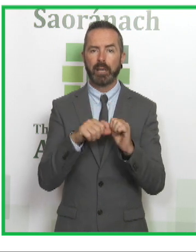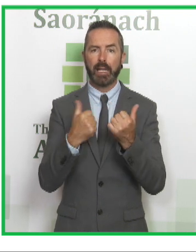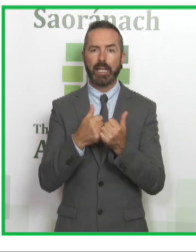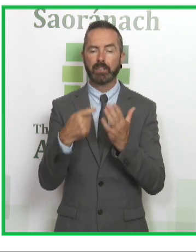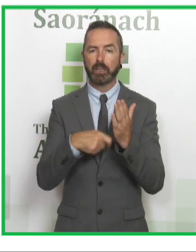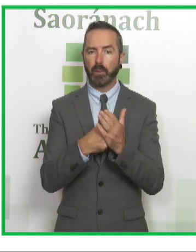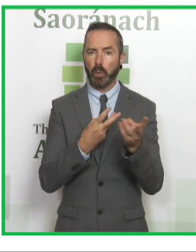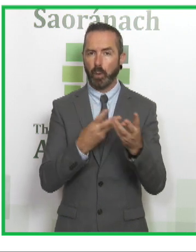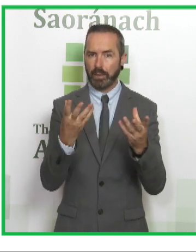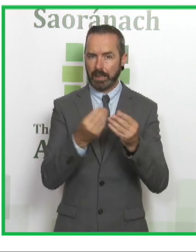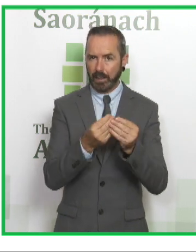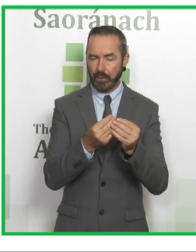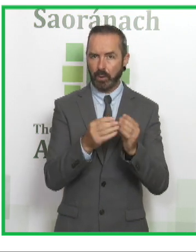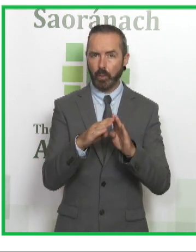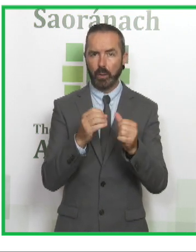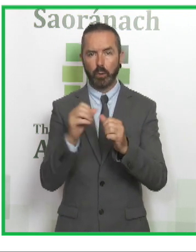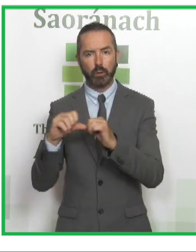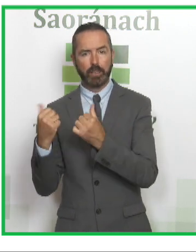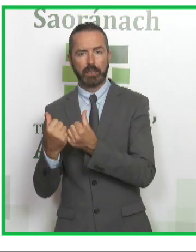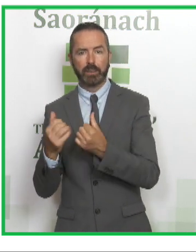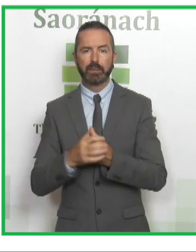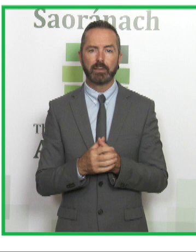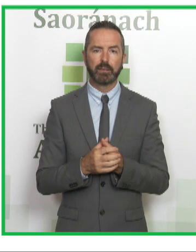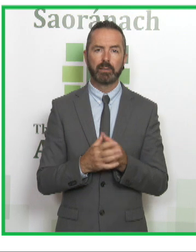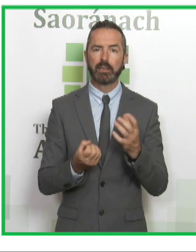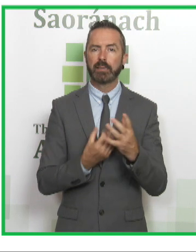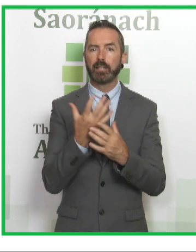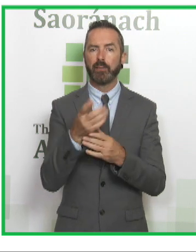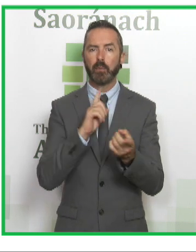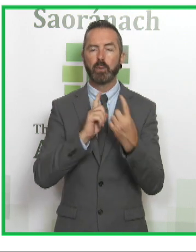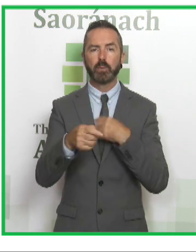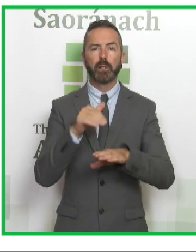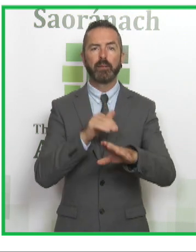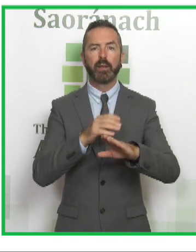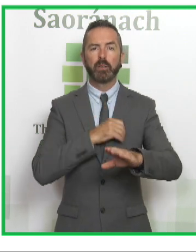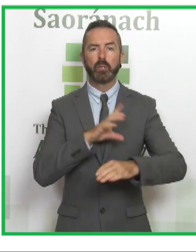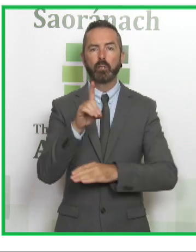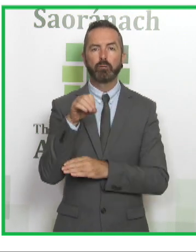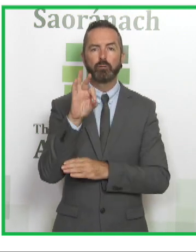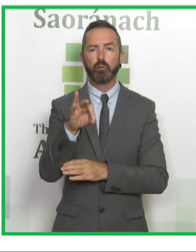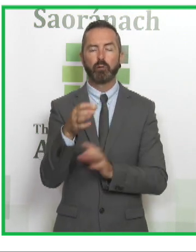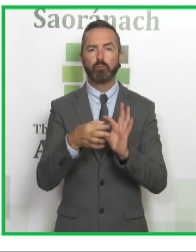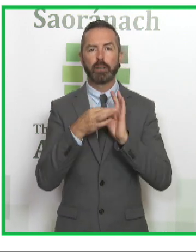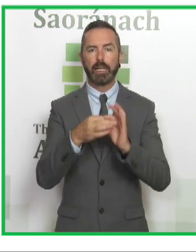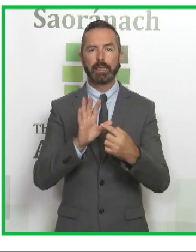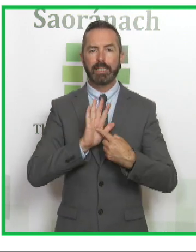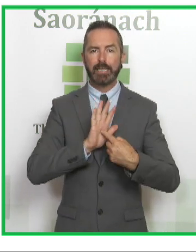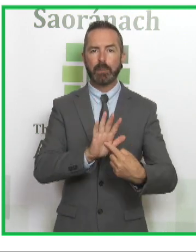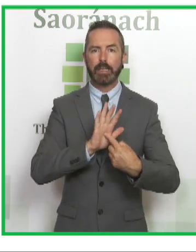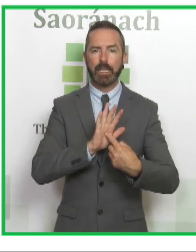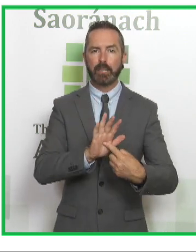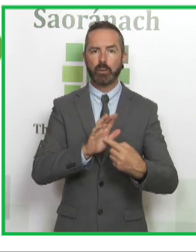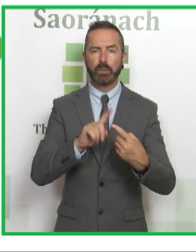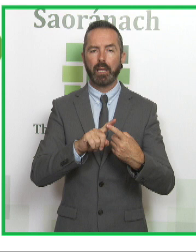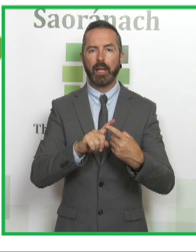collaboration. It's about working together. It was developed to respond effectively to drug-related intimidation and violence throughout the